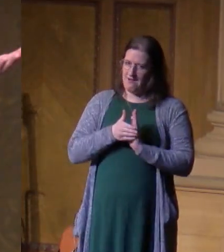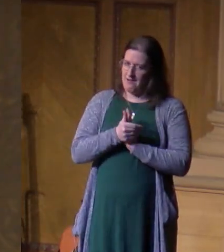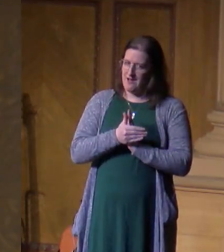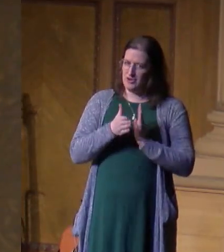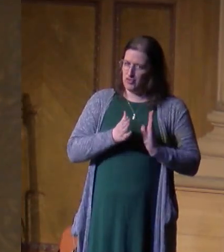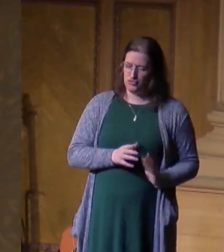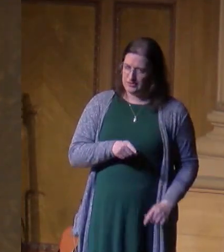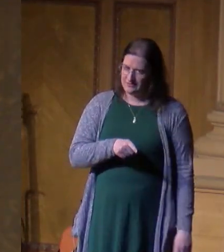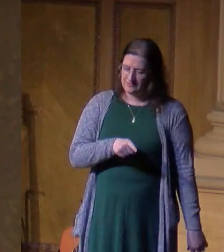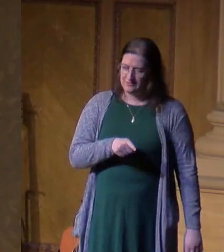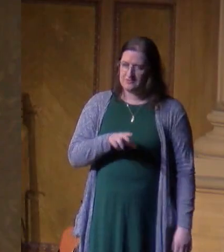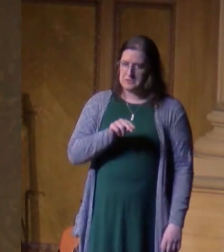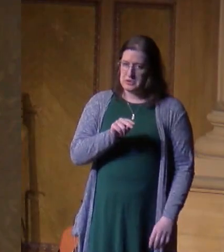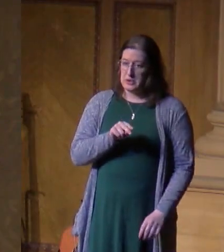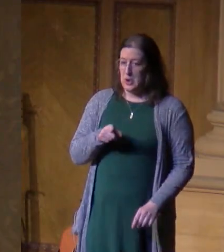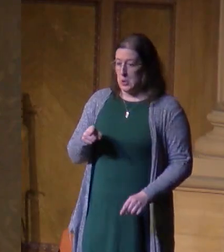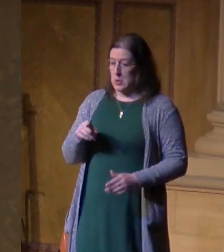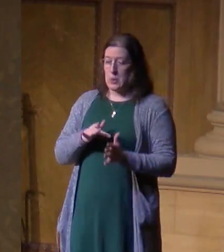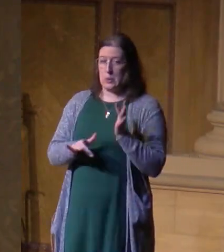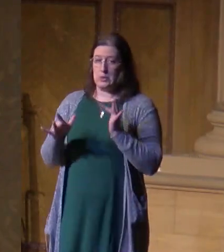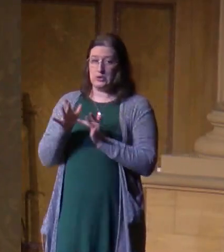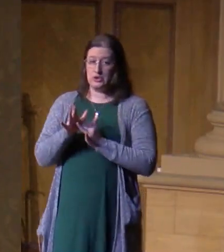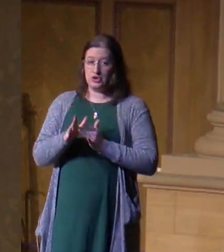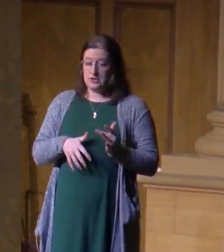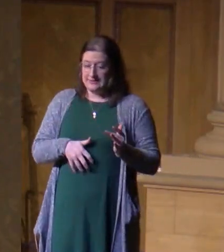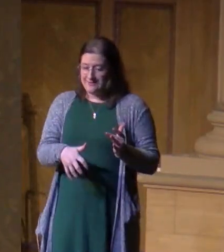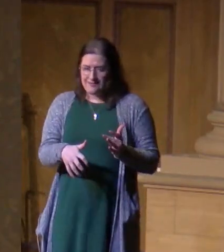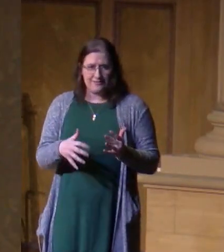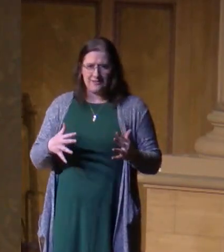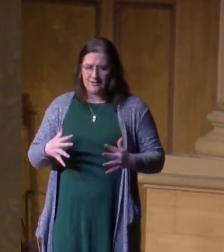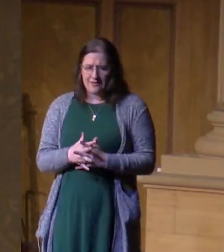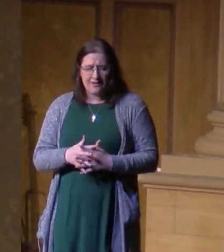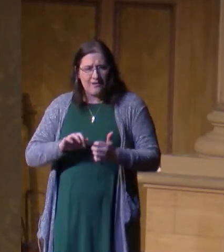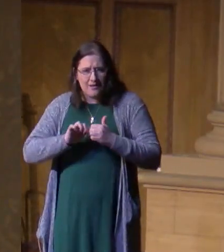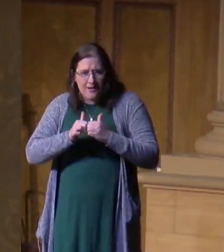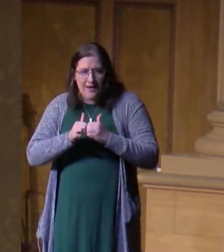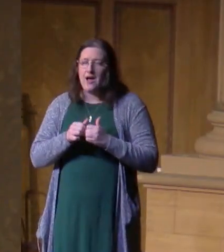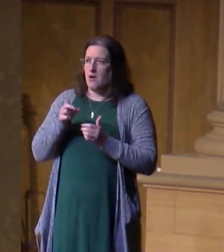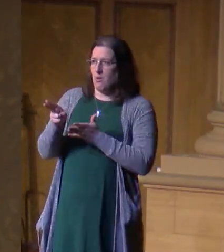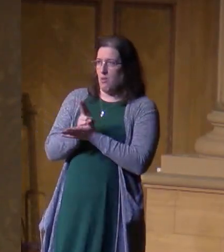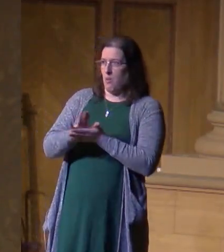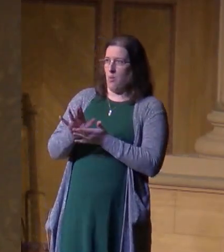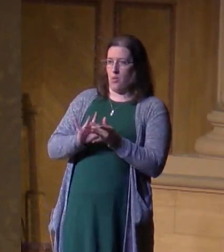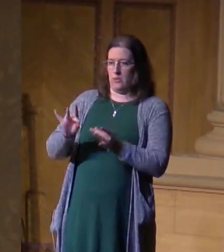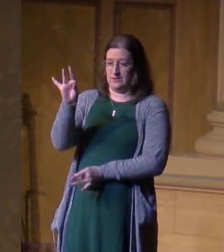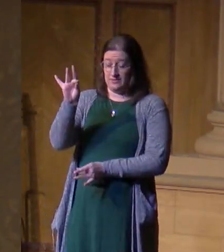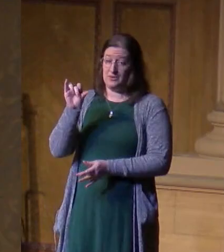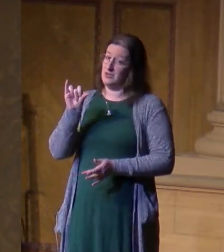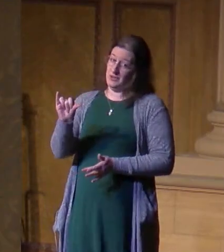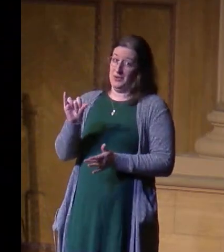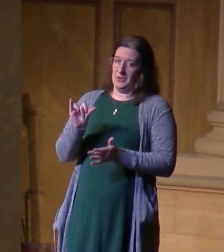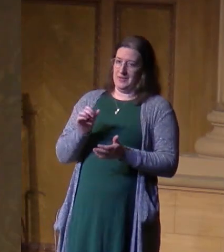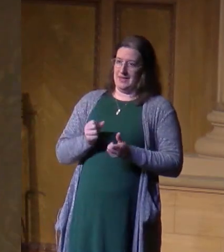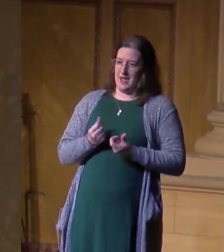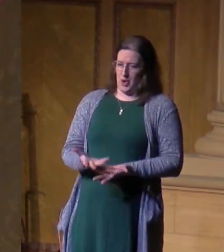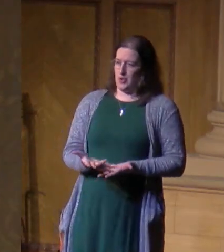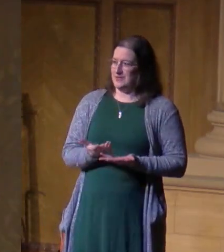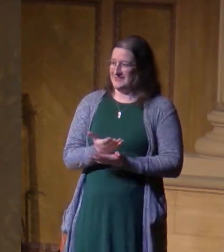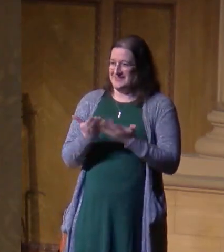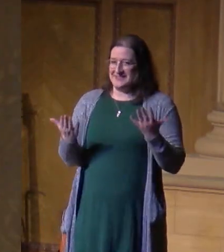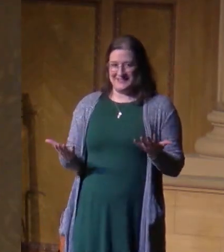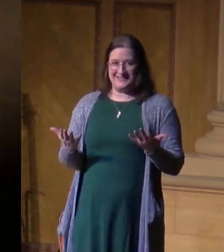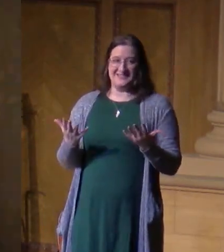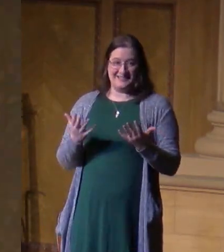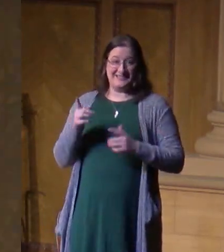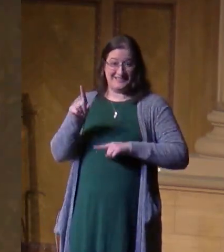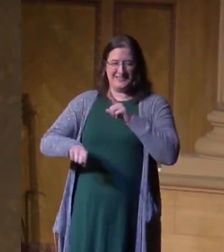us that this infant Jesus was conceived from the Holy Spirit. And that brings up all kinds of questions of how, why, how does